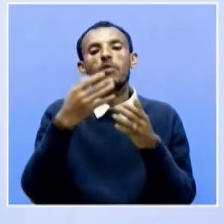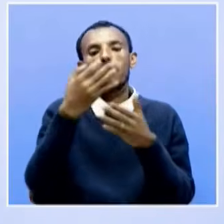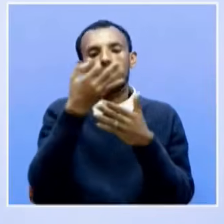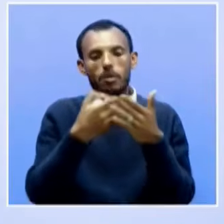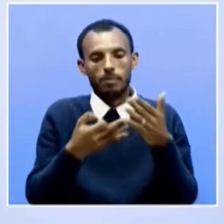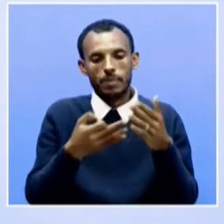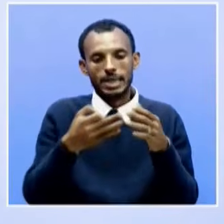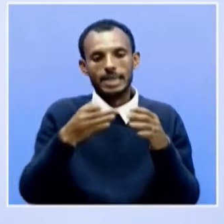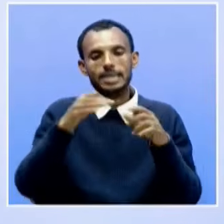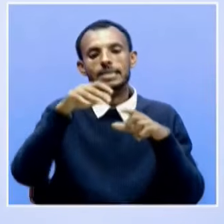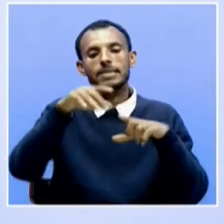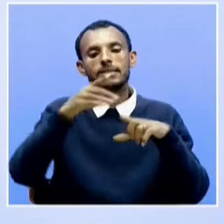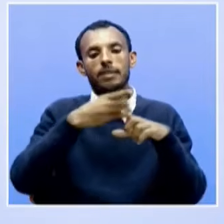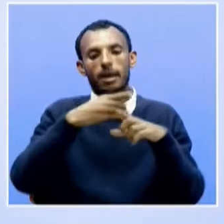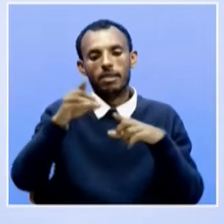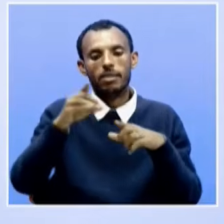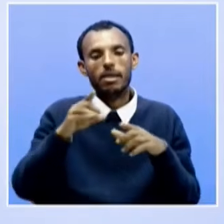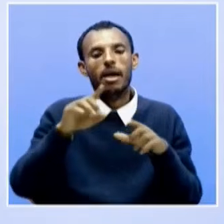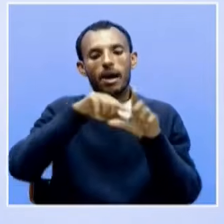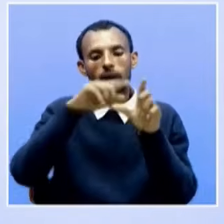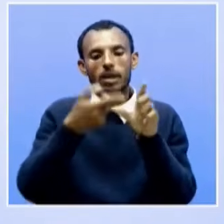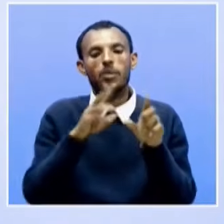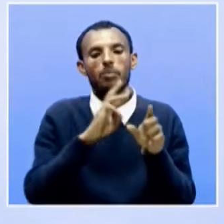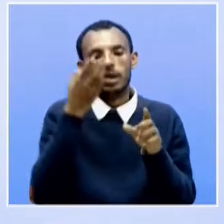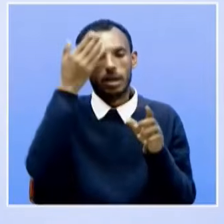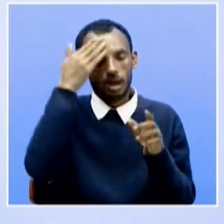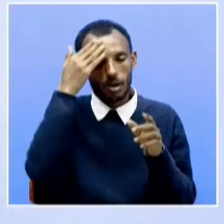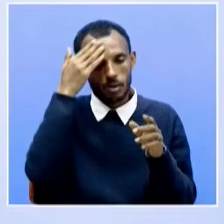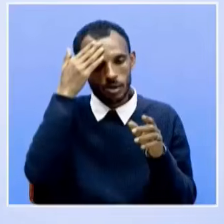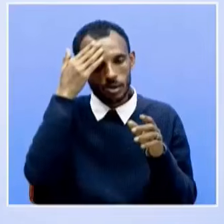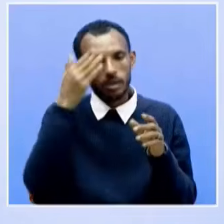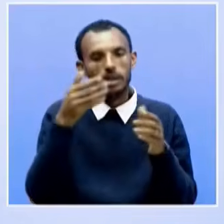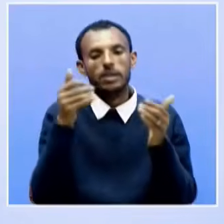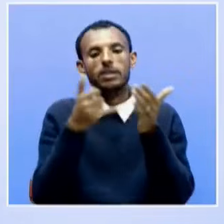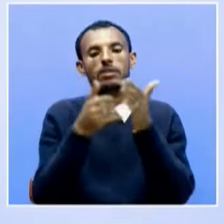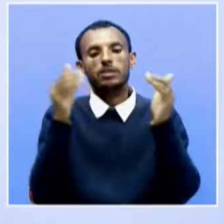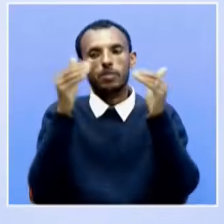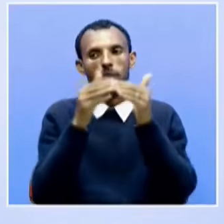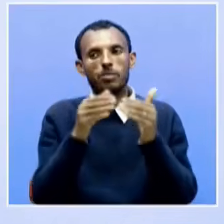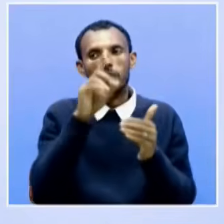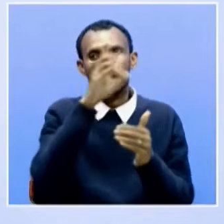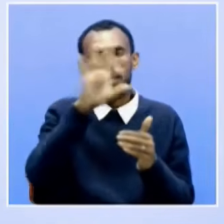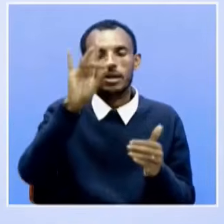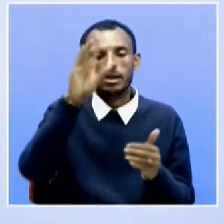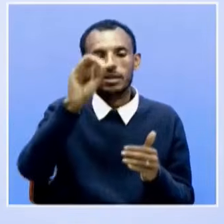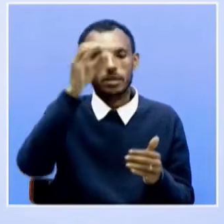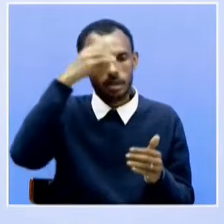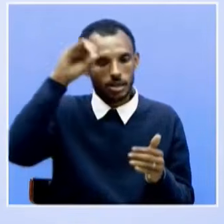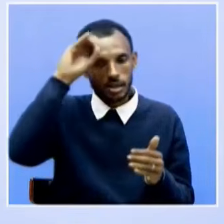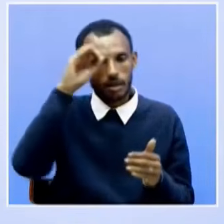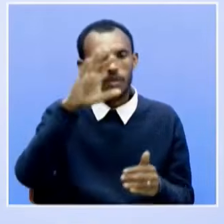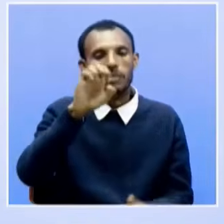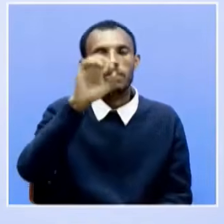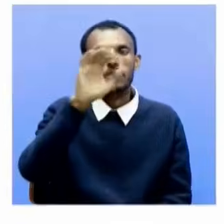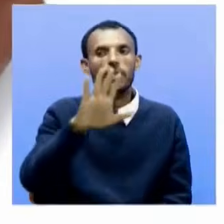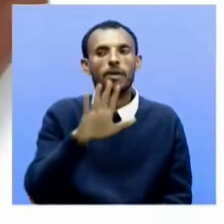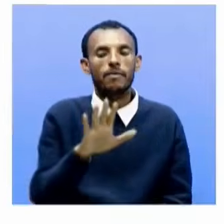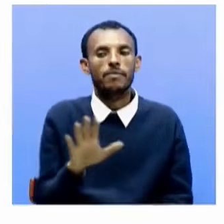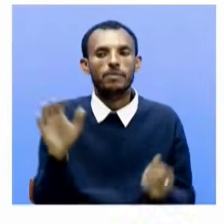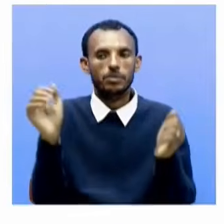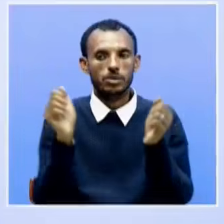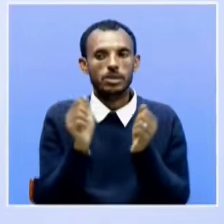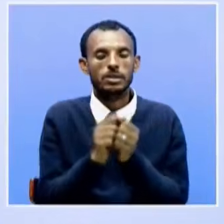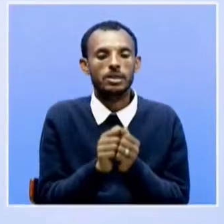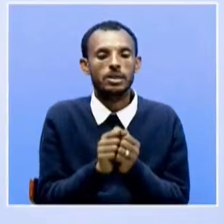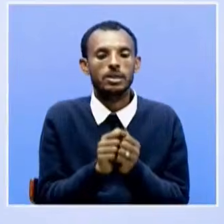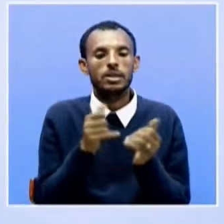angle, okay? As you all know, a straight angle is 180 degree. Therefore, 45, together call it